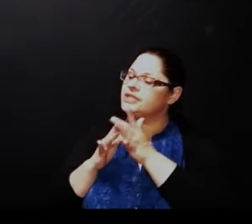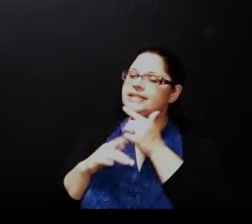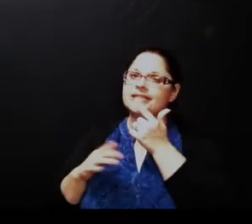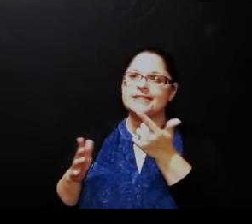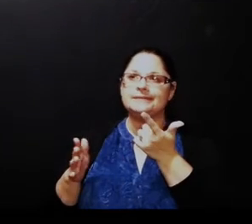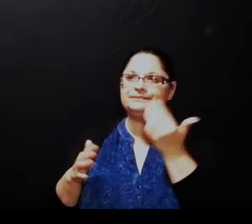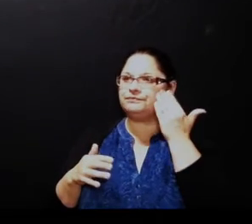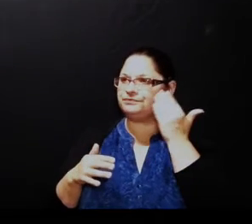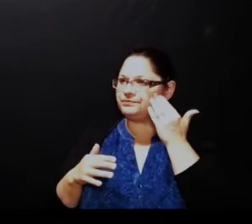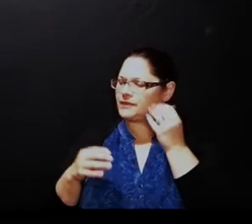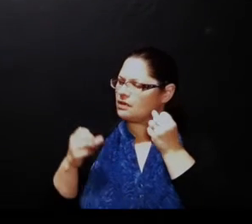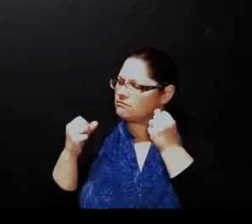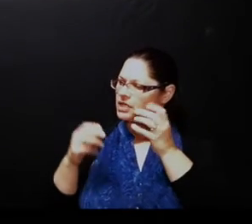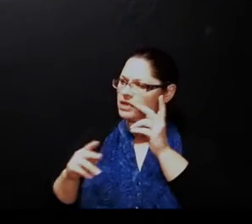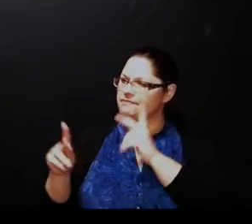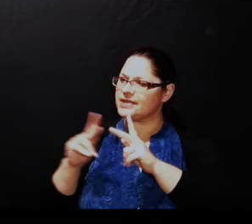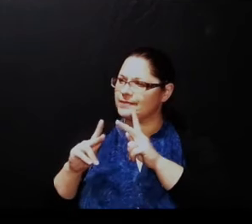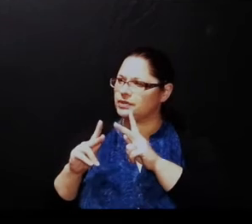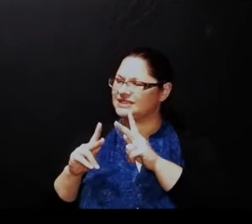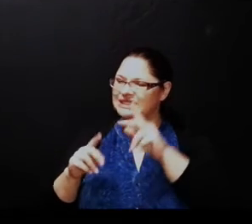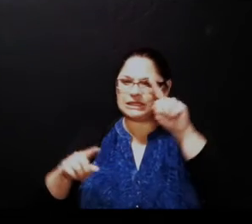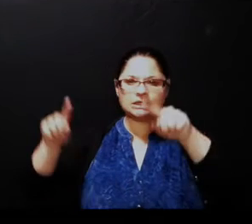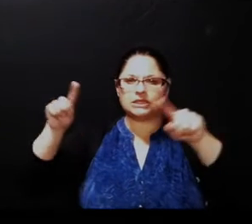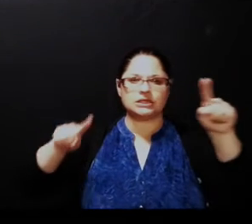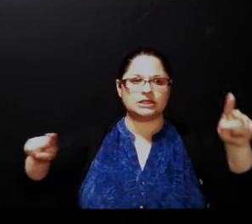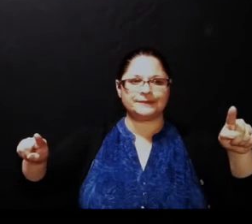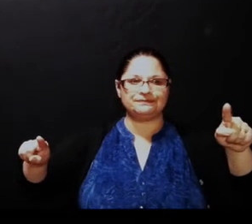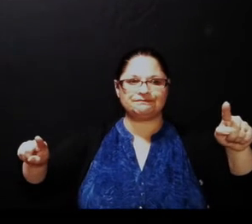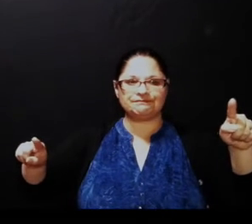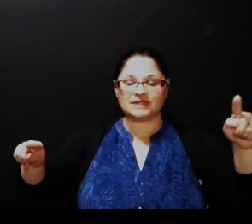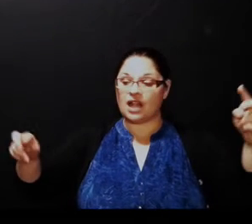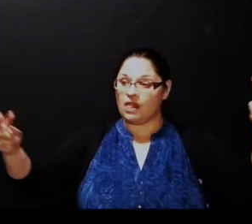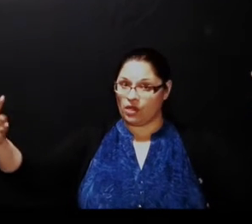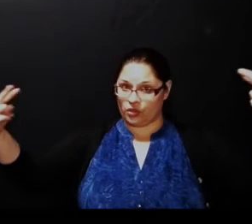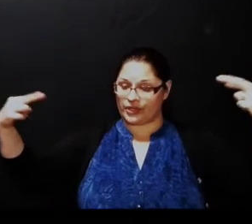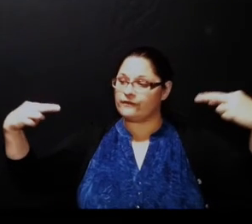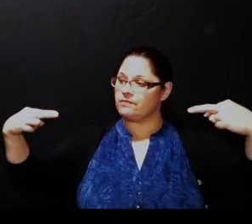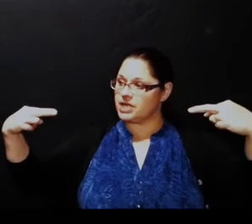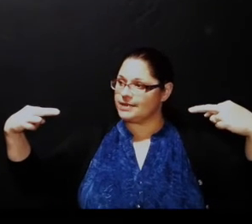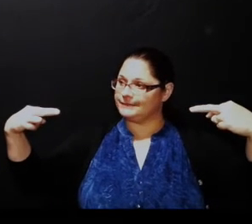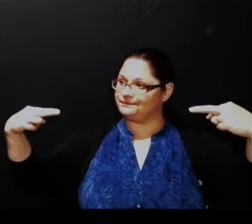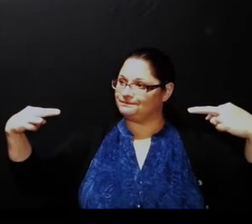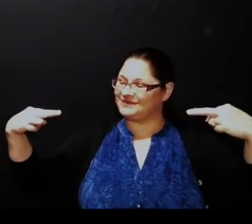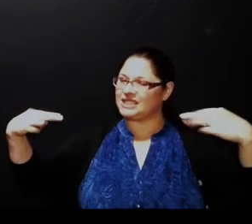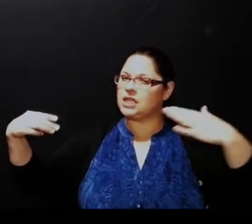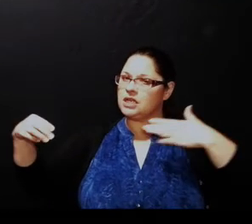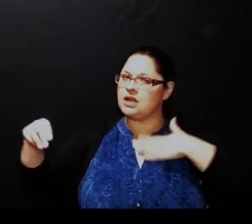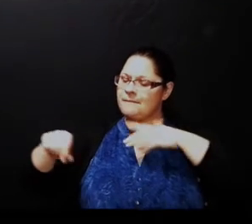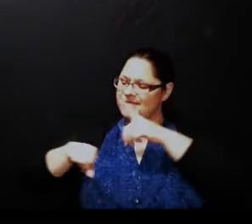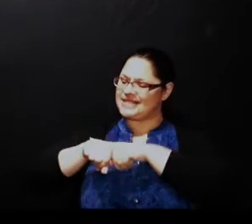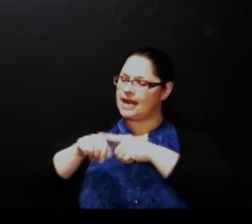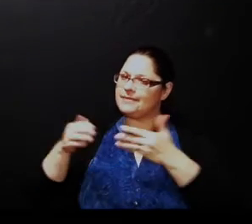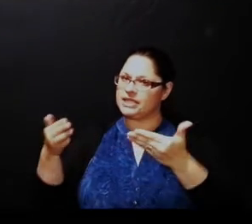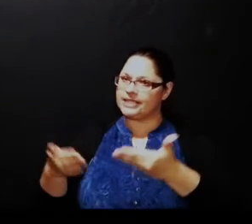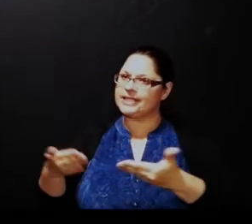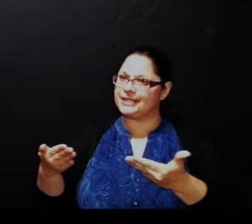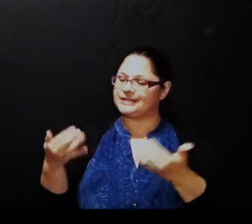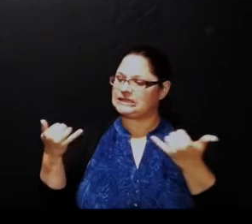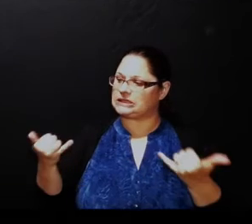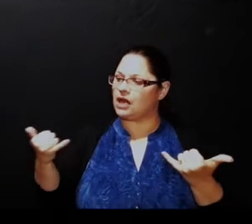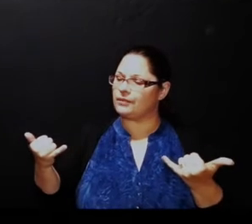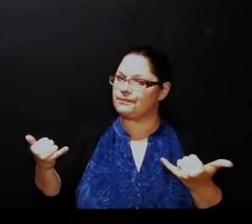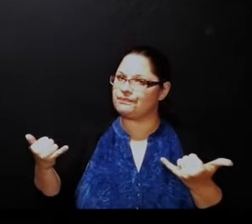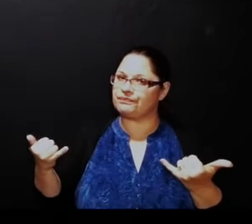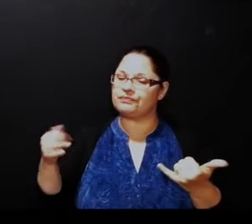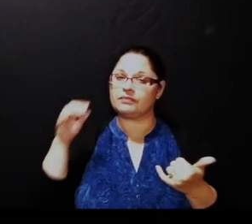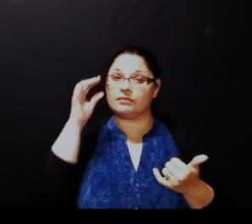me. And my hour is now here. Remember, Jerusalem is